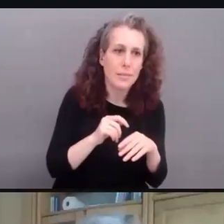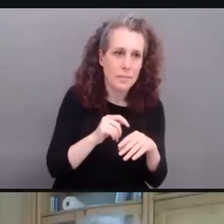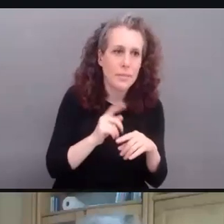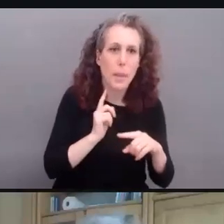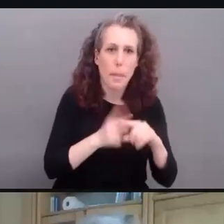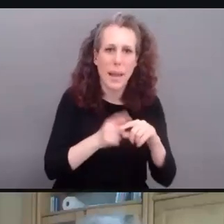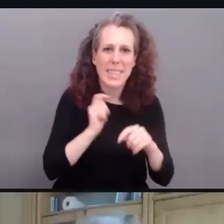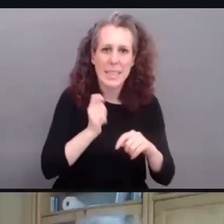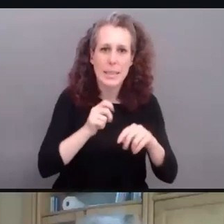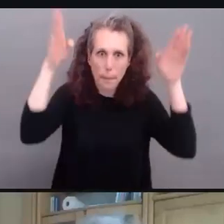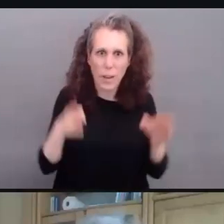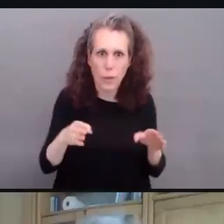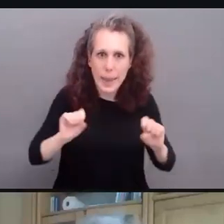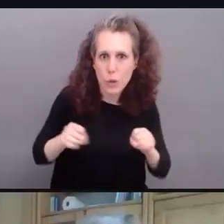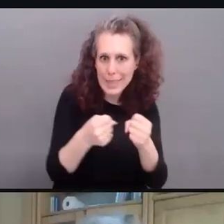slide, please.